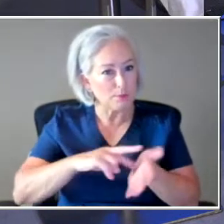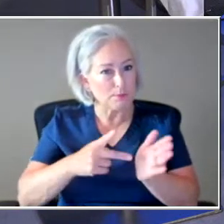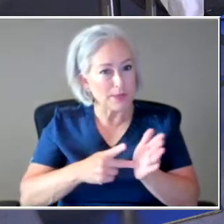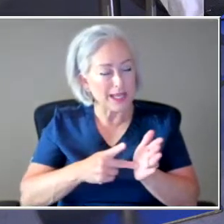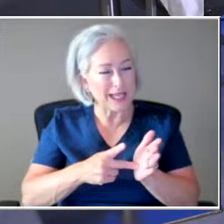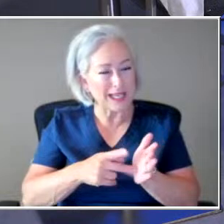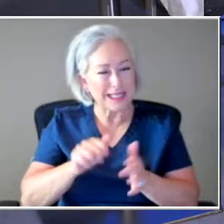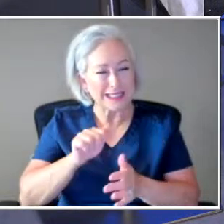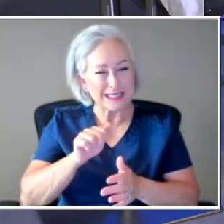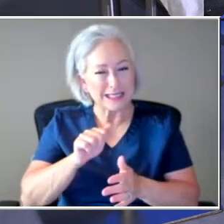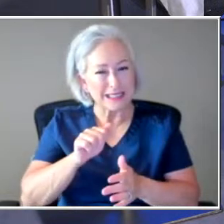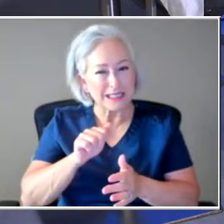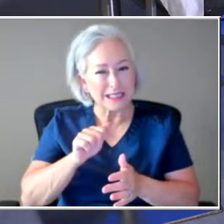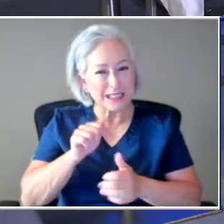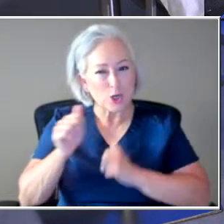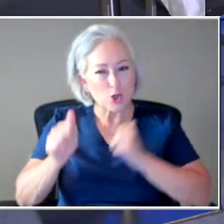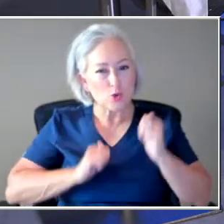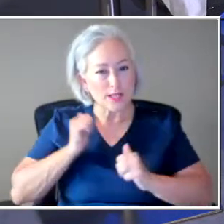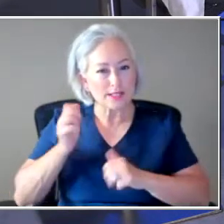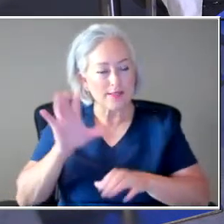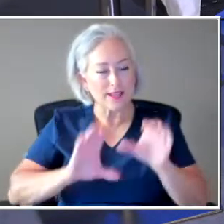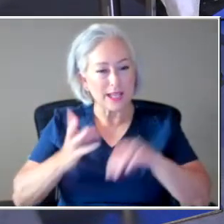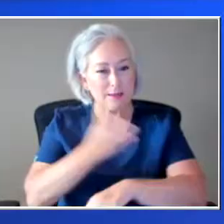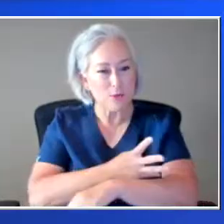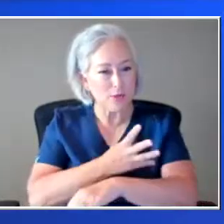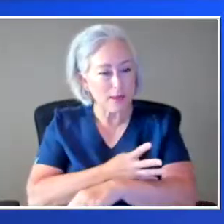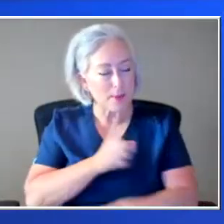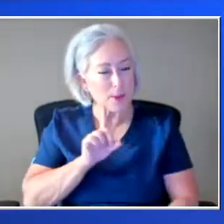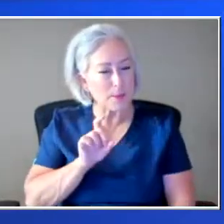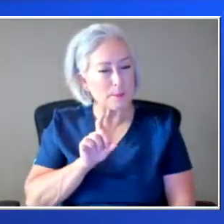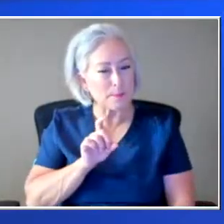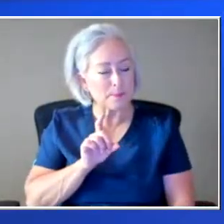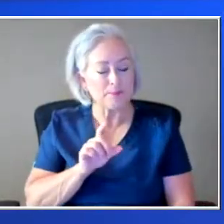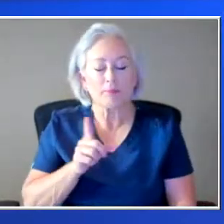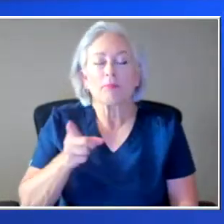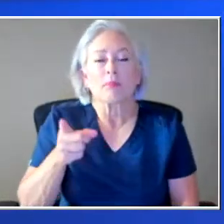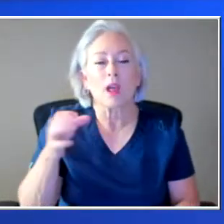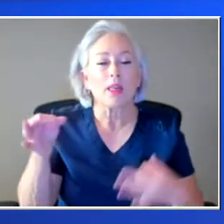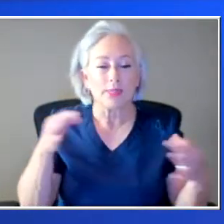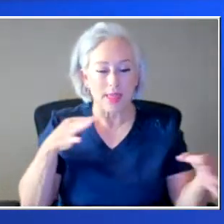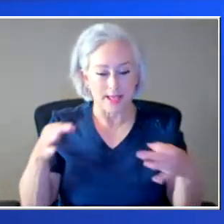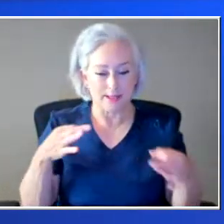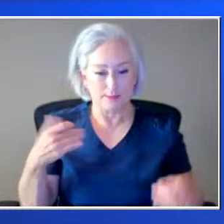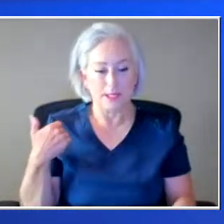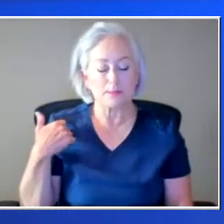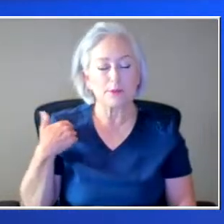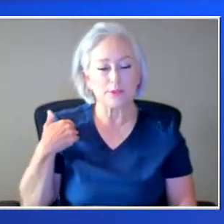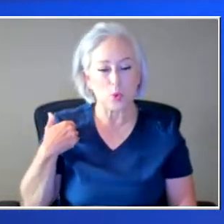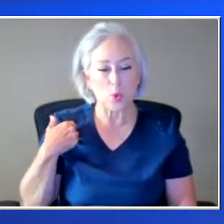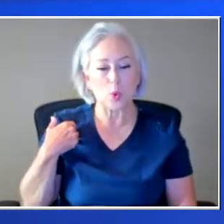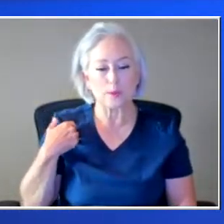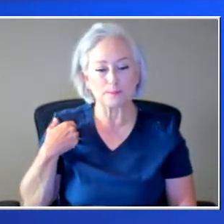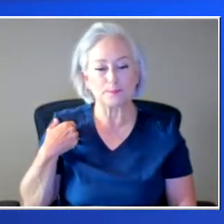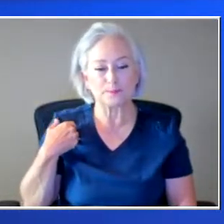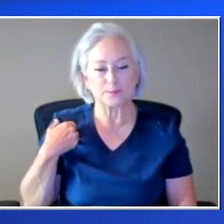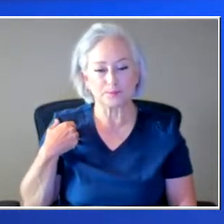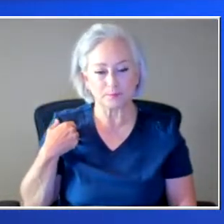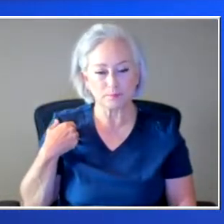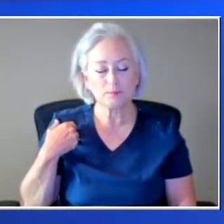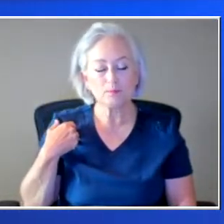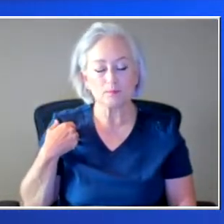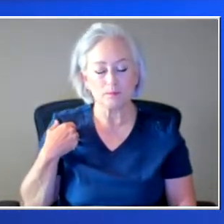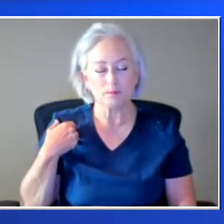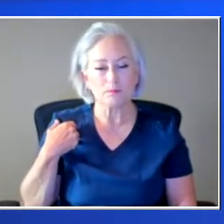well? Well, it was explained to me early on that we used to